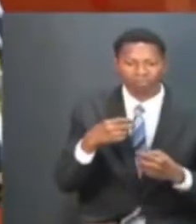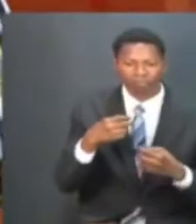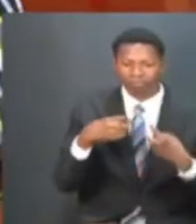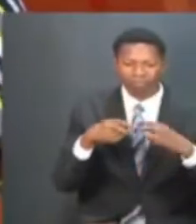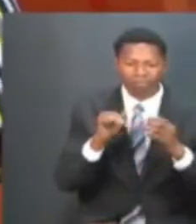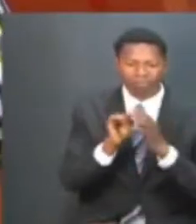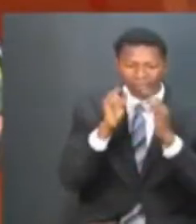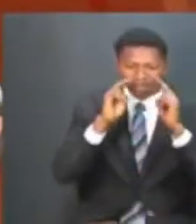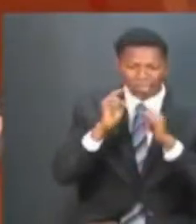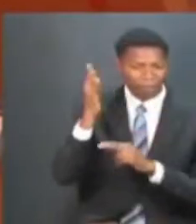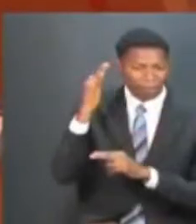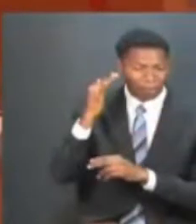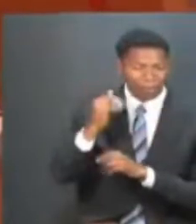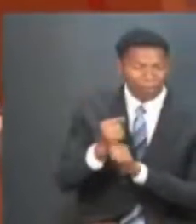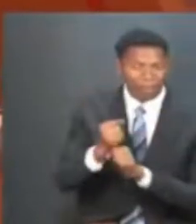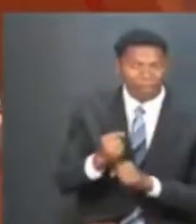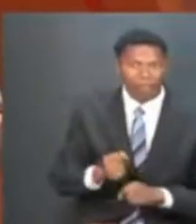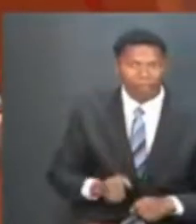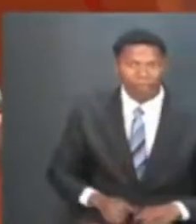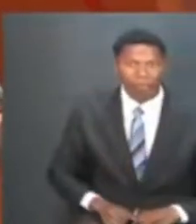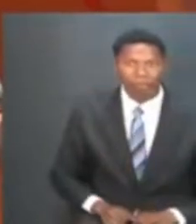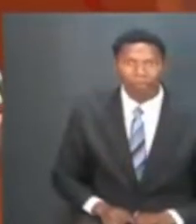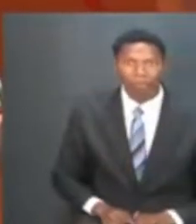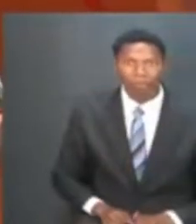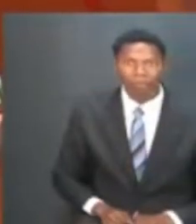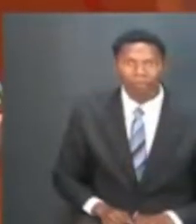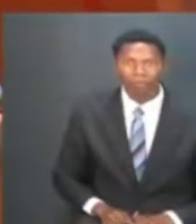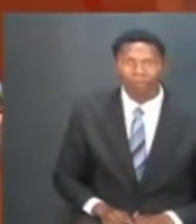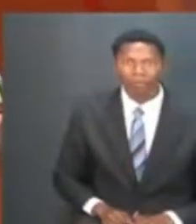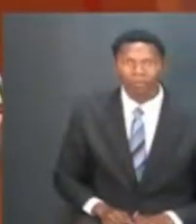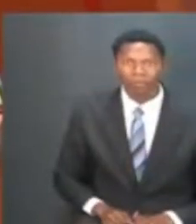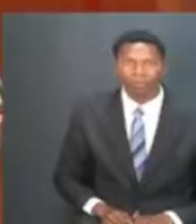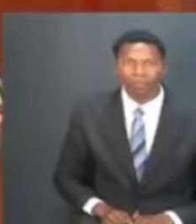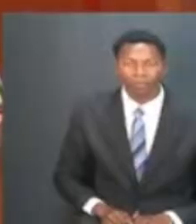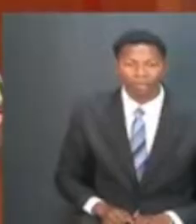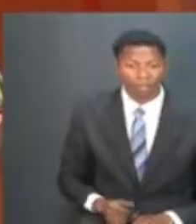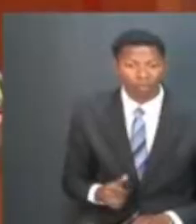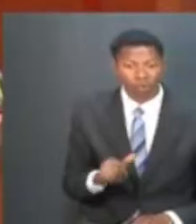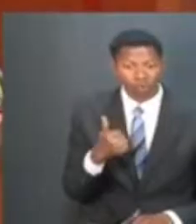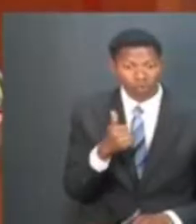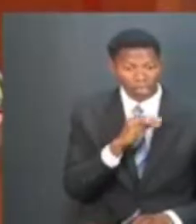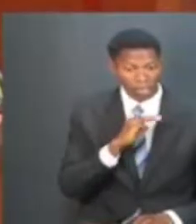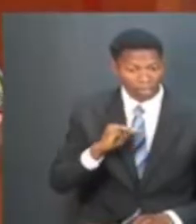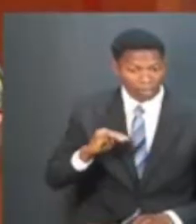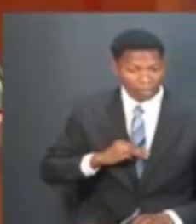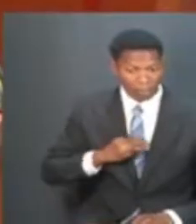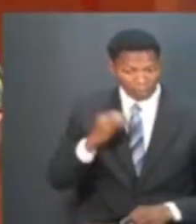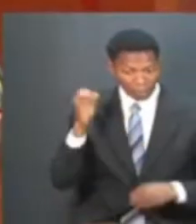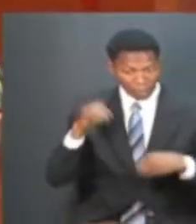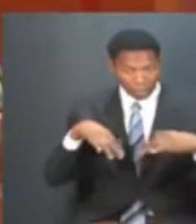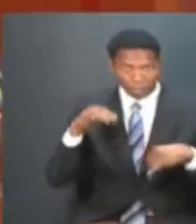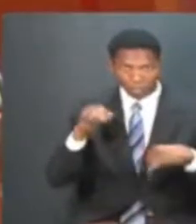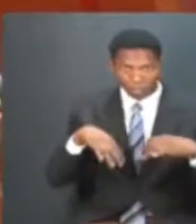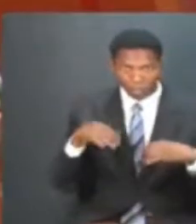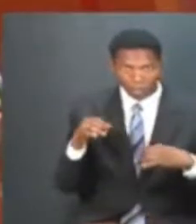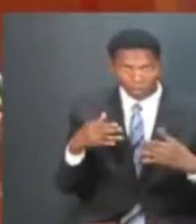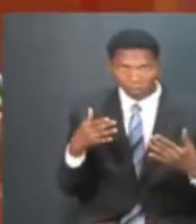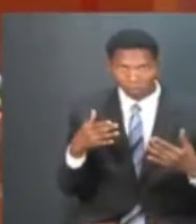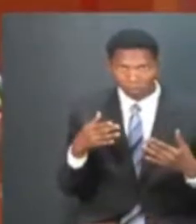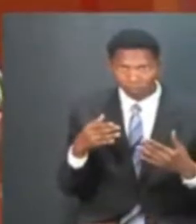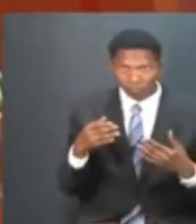Speaker, like other members have indicated, this is not the first time we